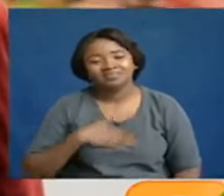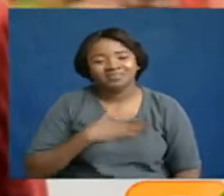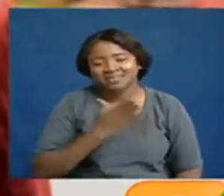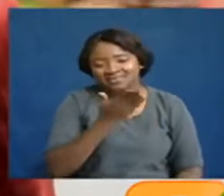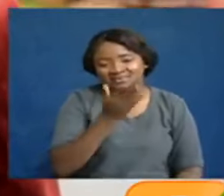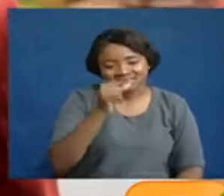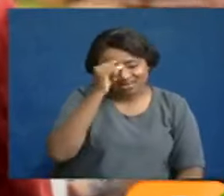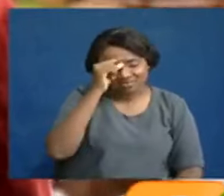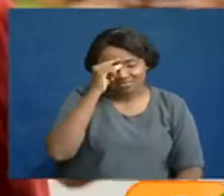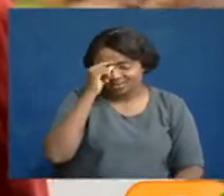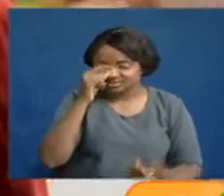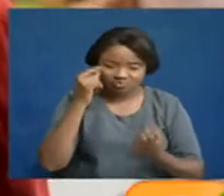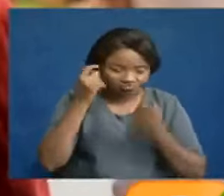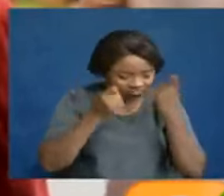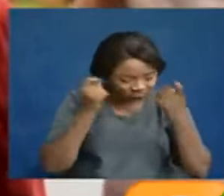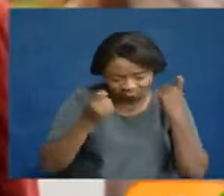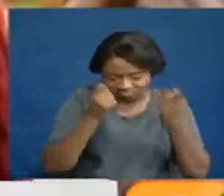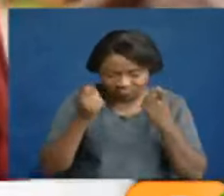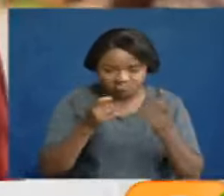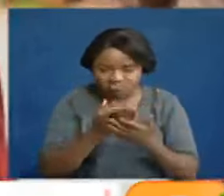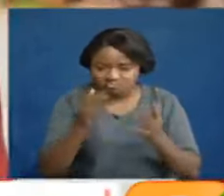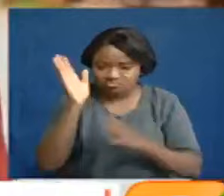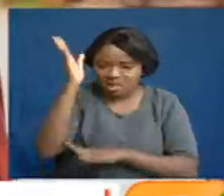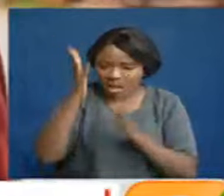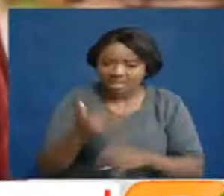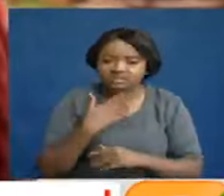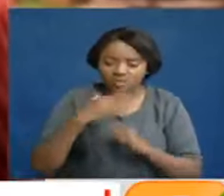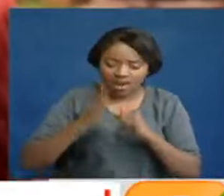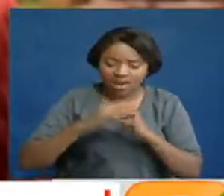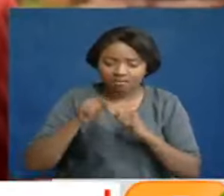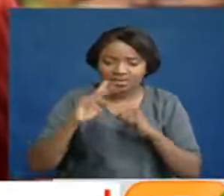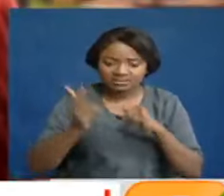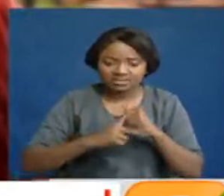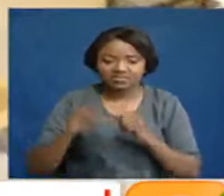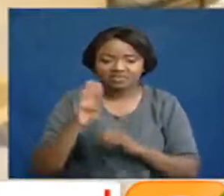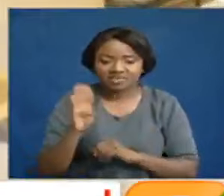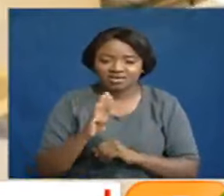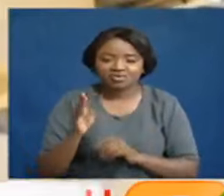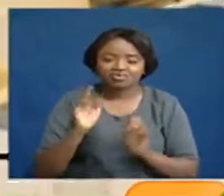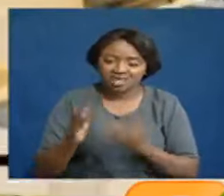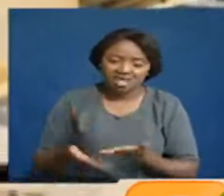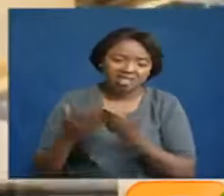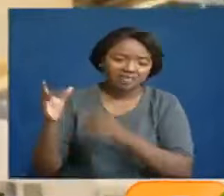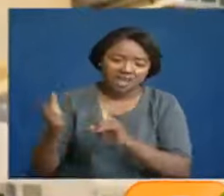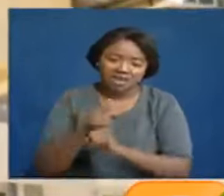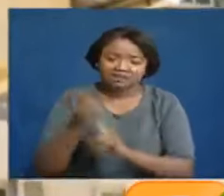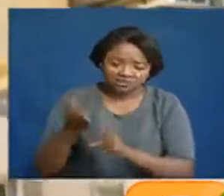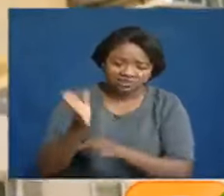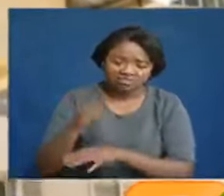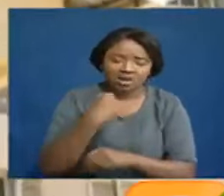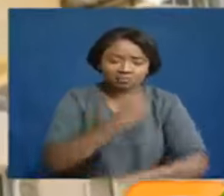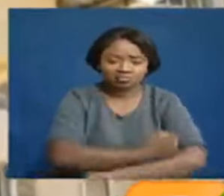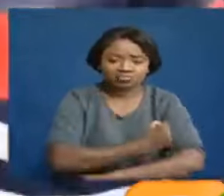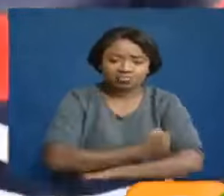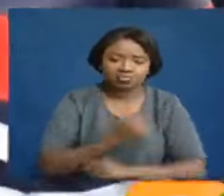ikakonside wale ma lecturer ambao walikuwa wametaka 9.7 billion ili waweze kurudi darasani. The situation is similar in the neighboring